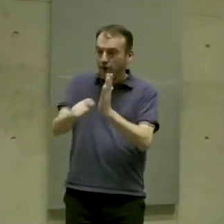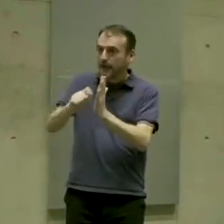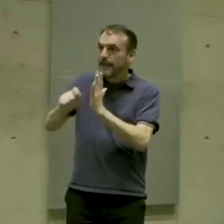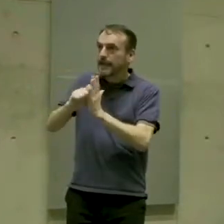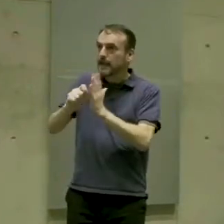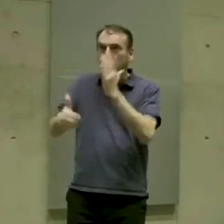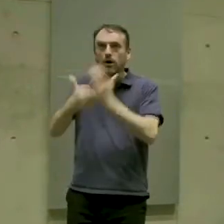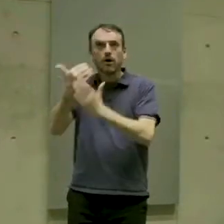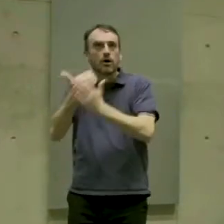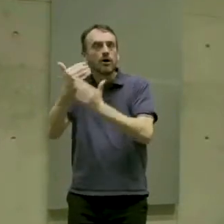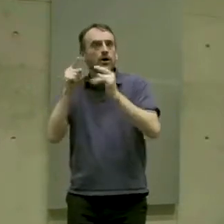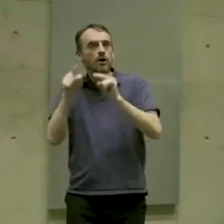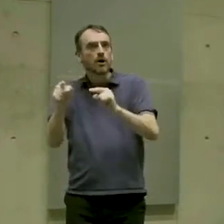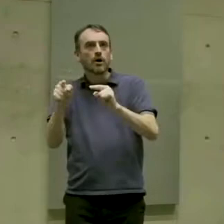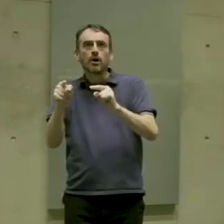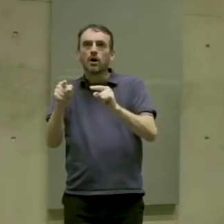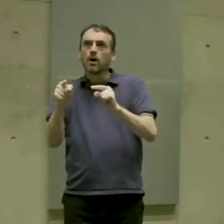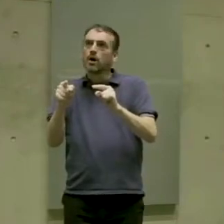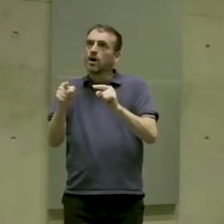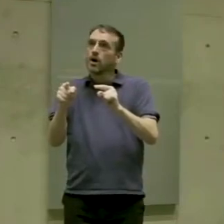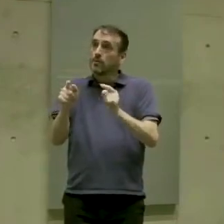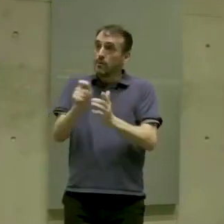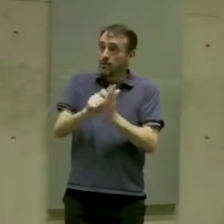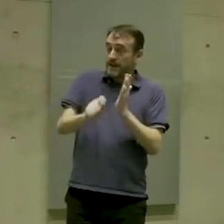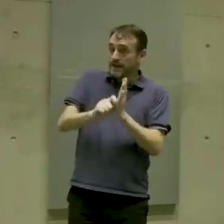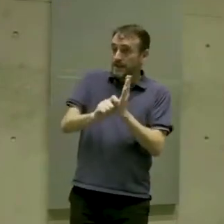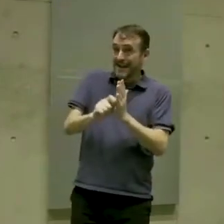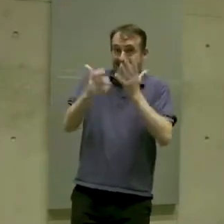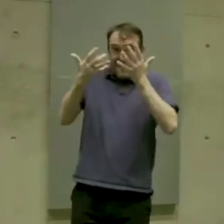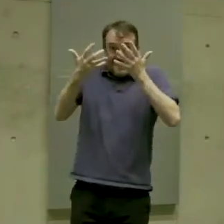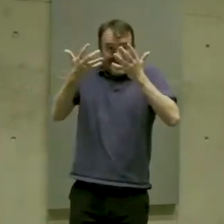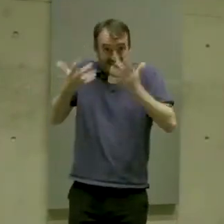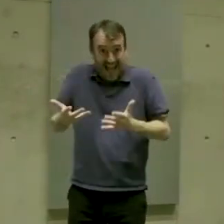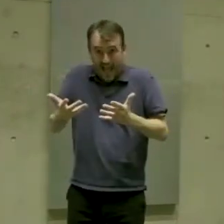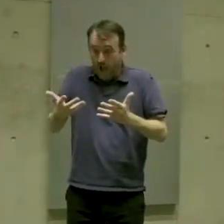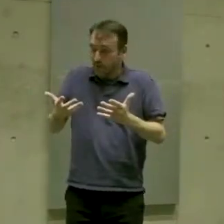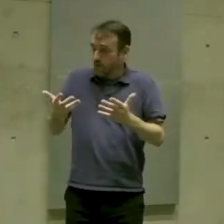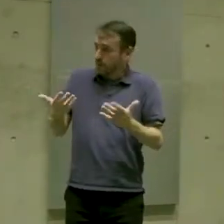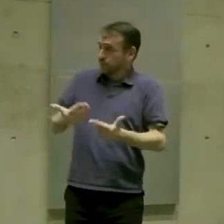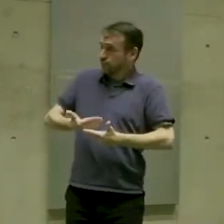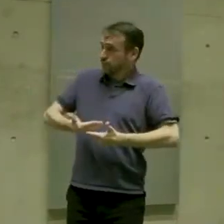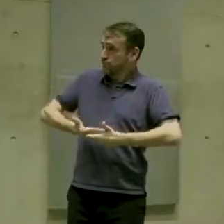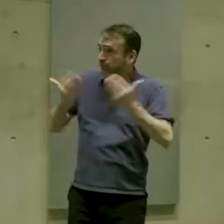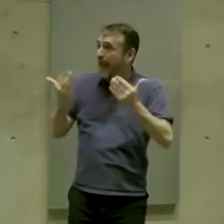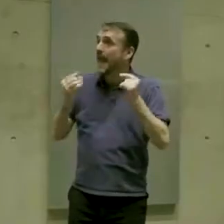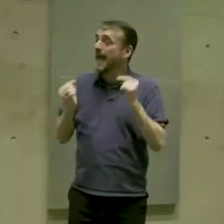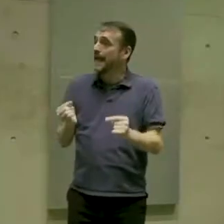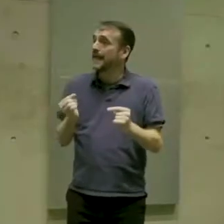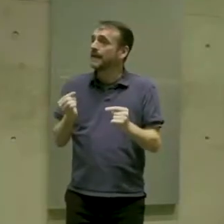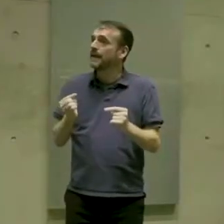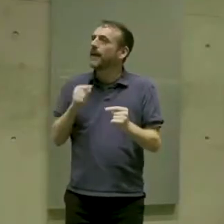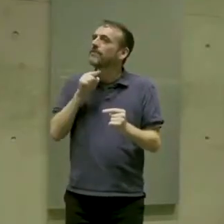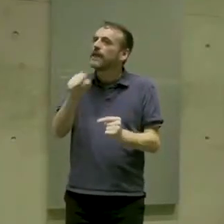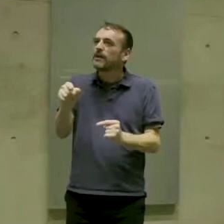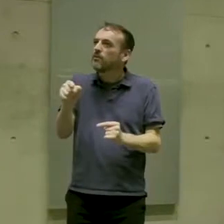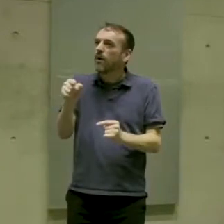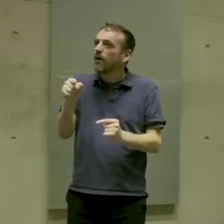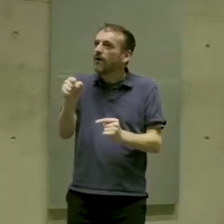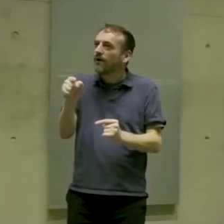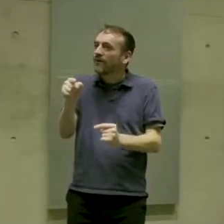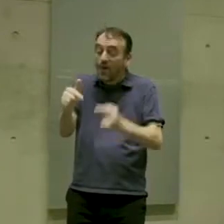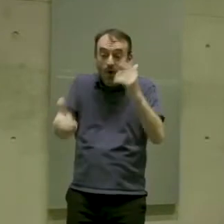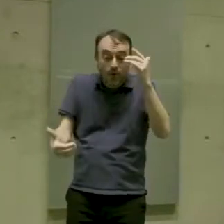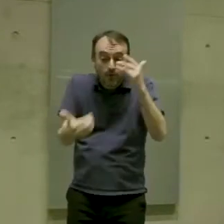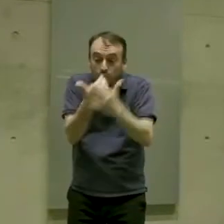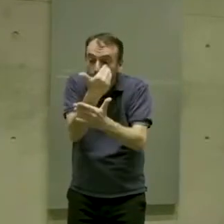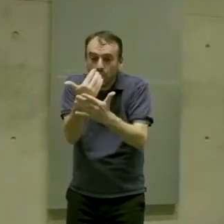the most exciting stuff being written right now, in the present day. This was a big thing. This was the cutting edge of what the written word looked